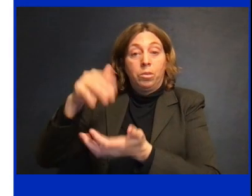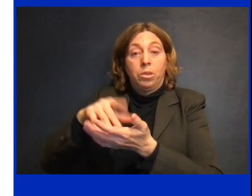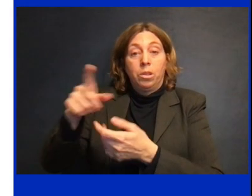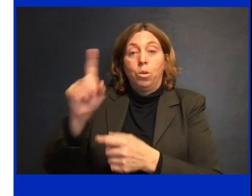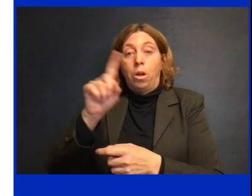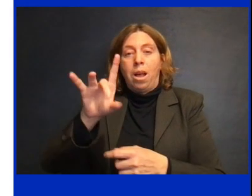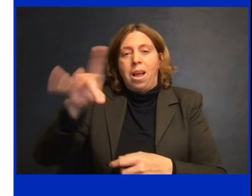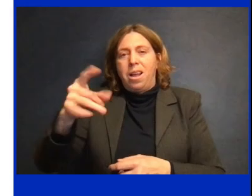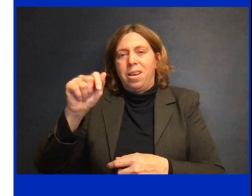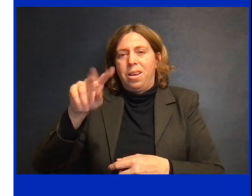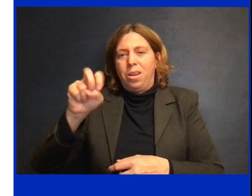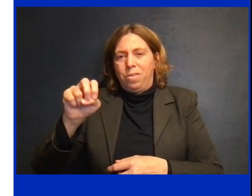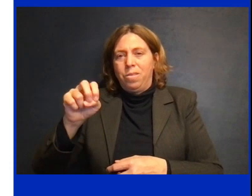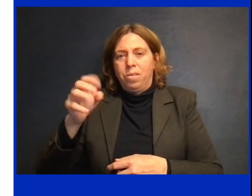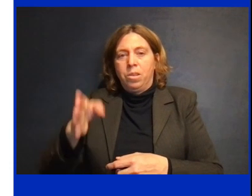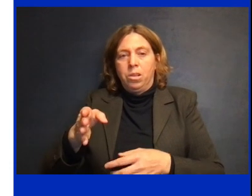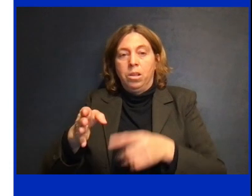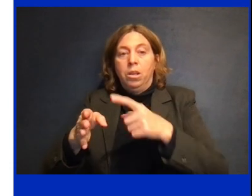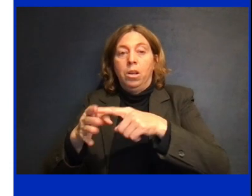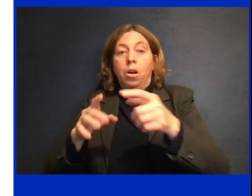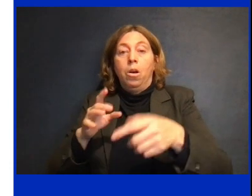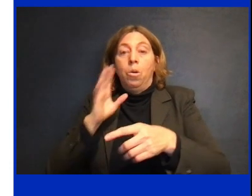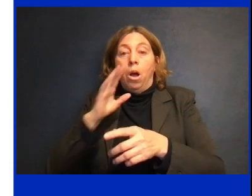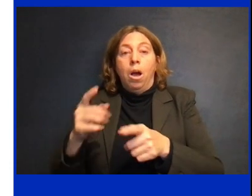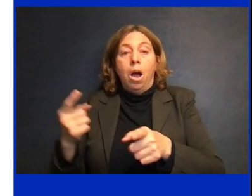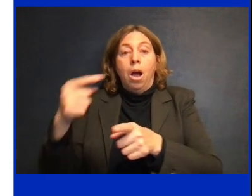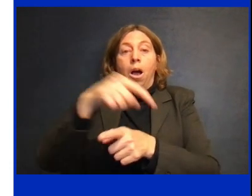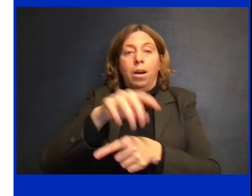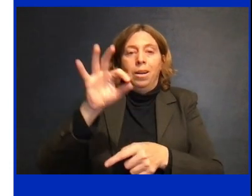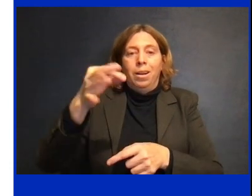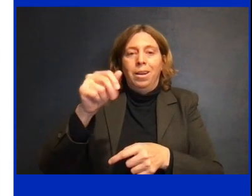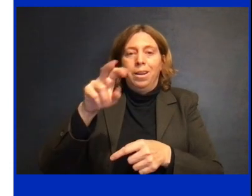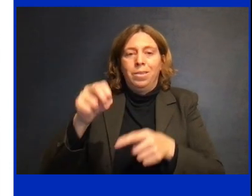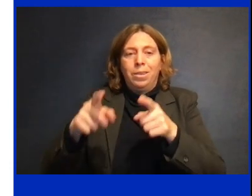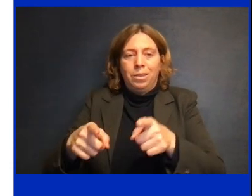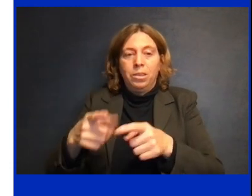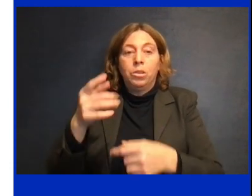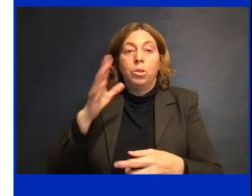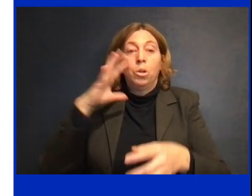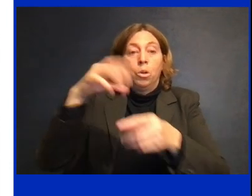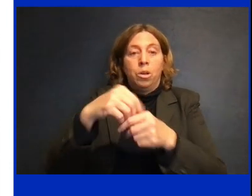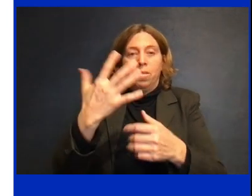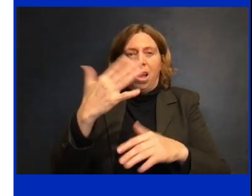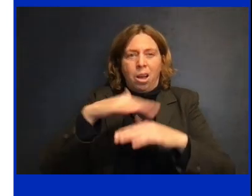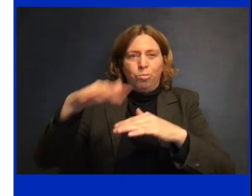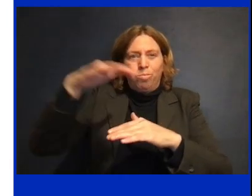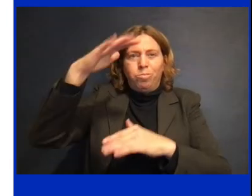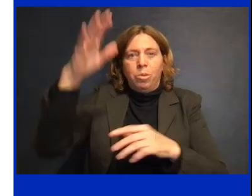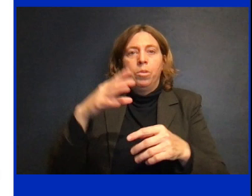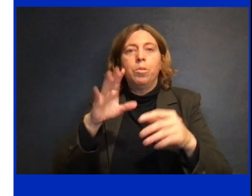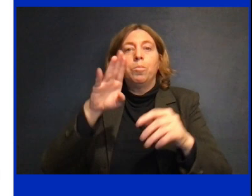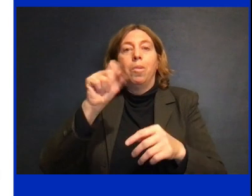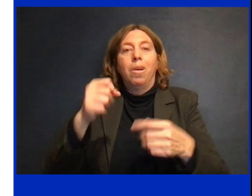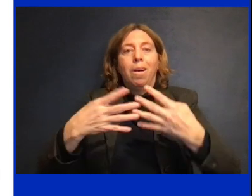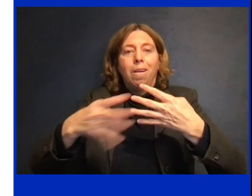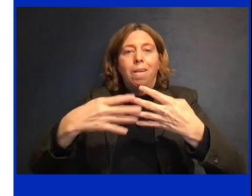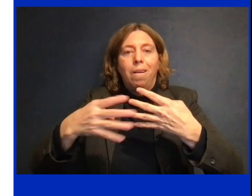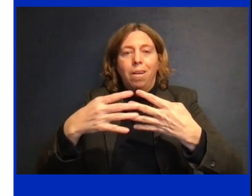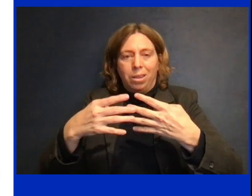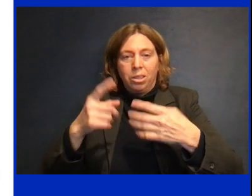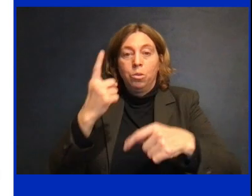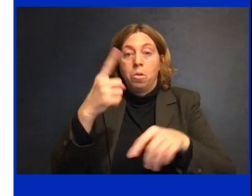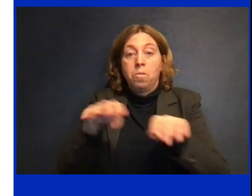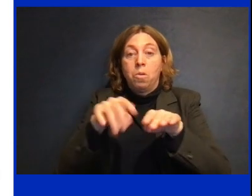crossing over 9th Avenue between 40th Street and 42nd Street and will include 5 floors of bus